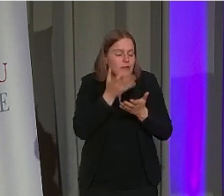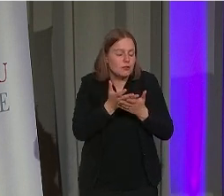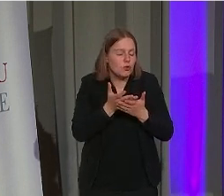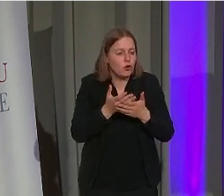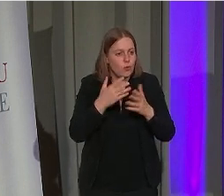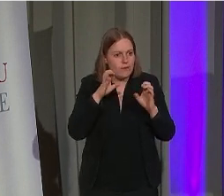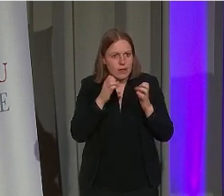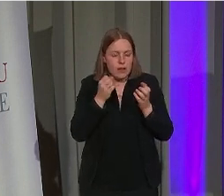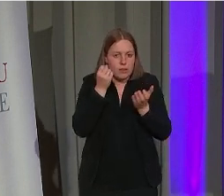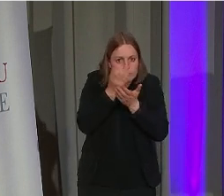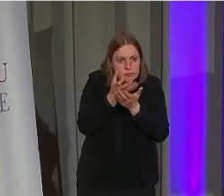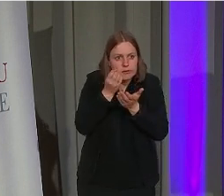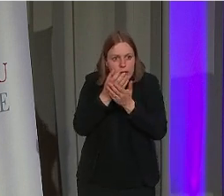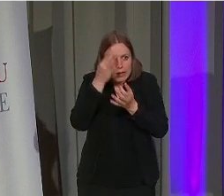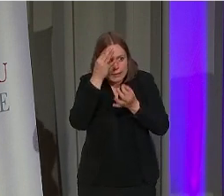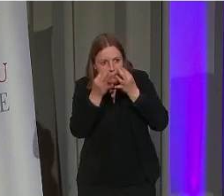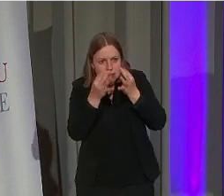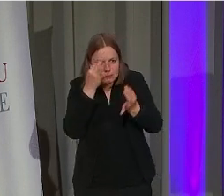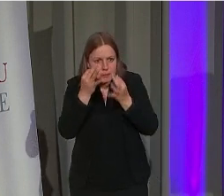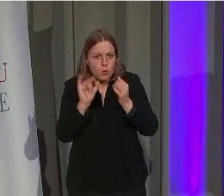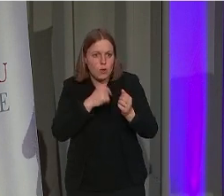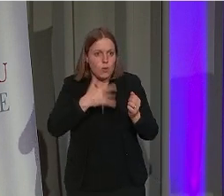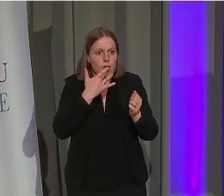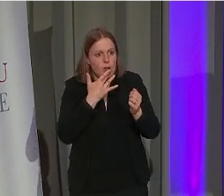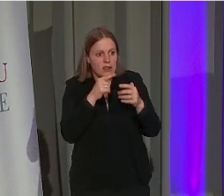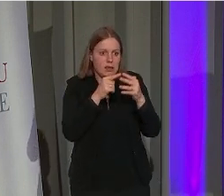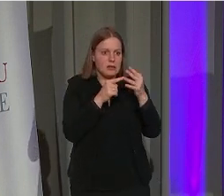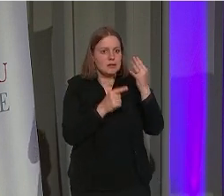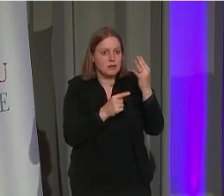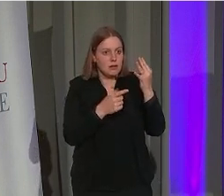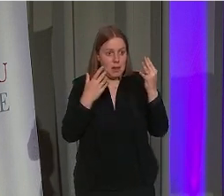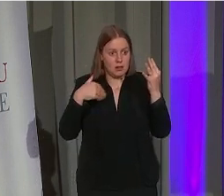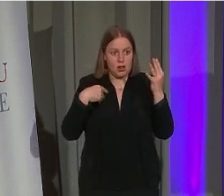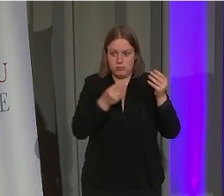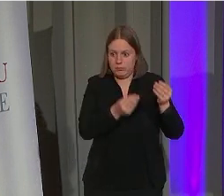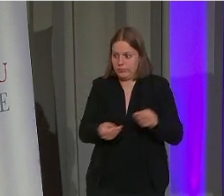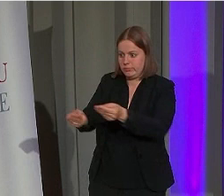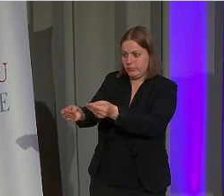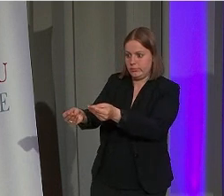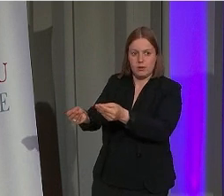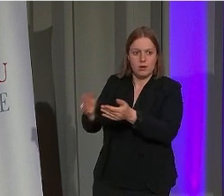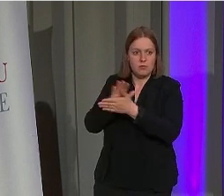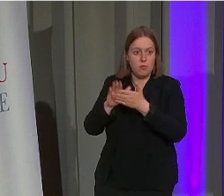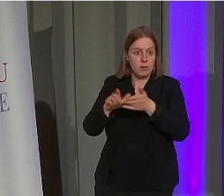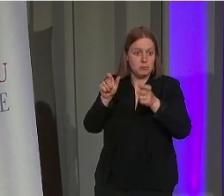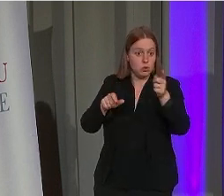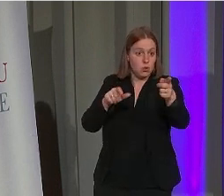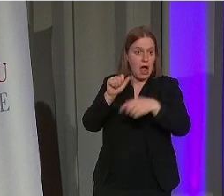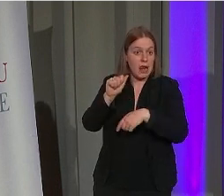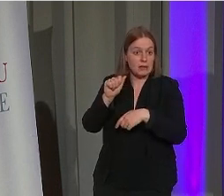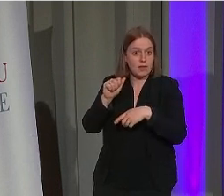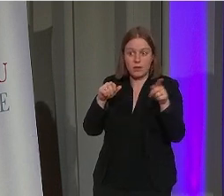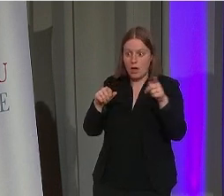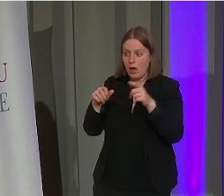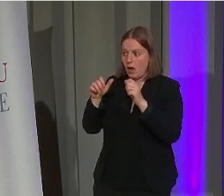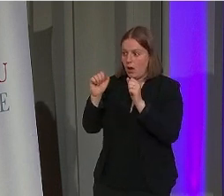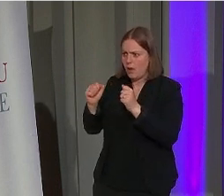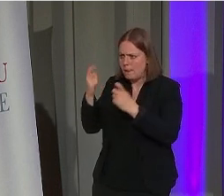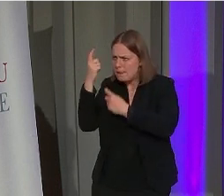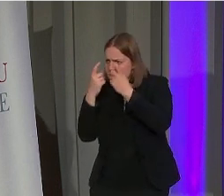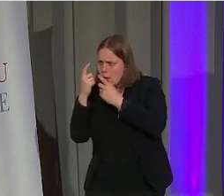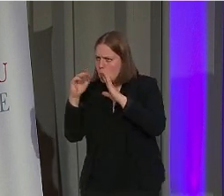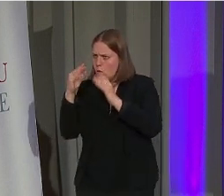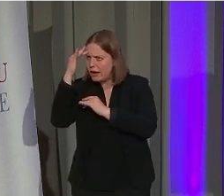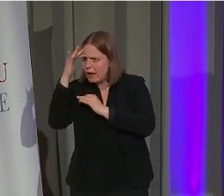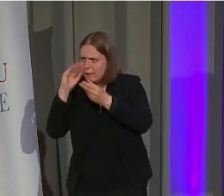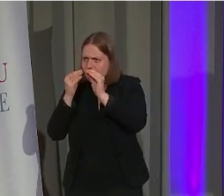That's the prerogative of being an advisor. We map out what we want, and then we leave it up to people such as Alexandra to